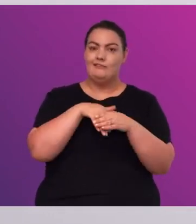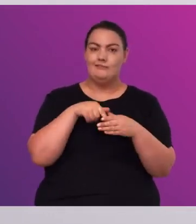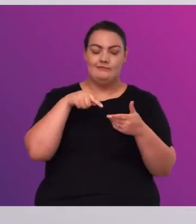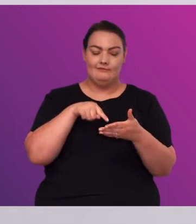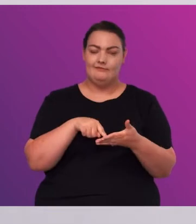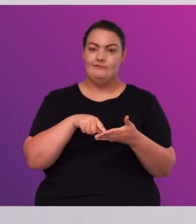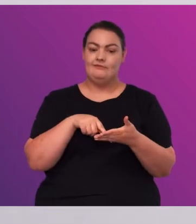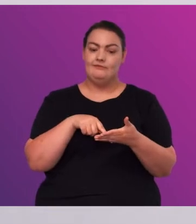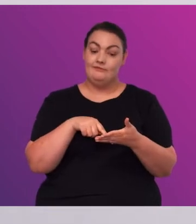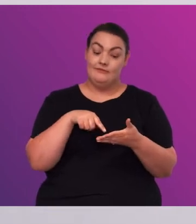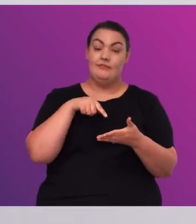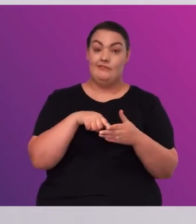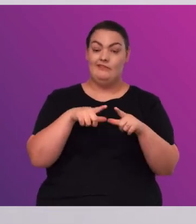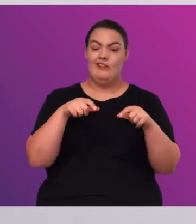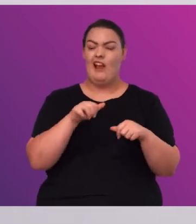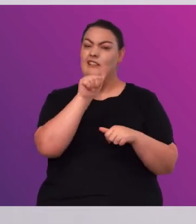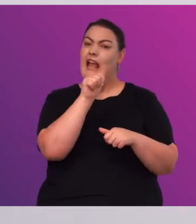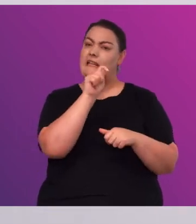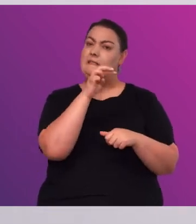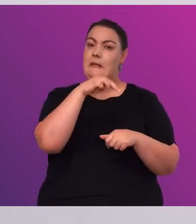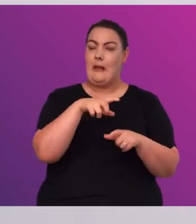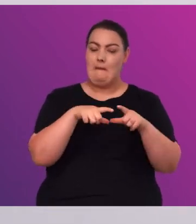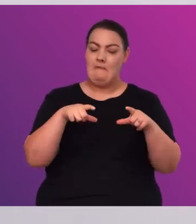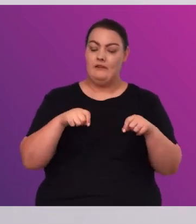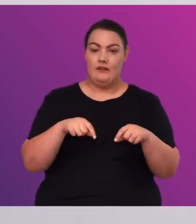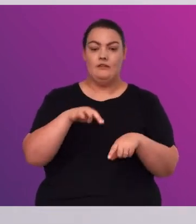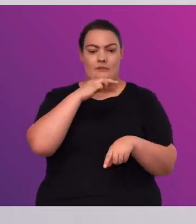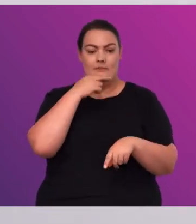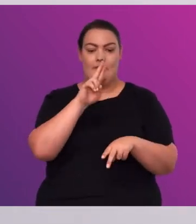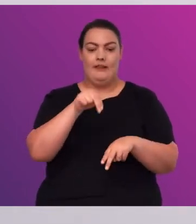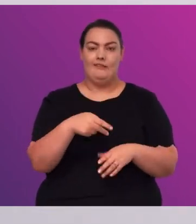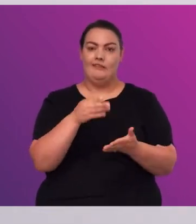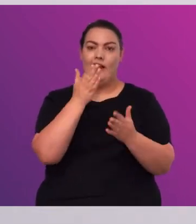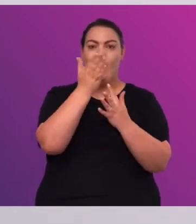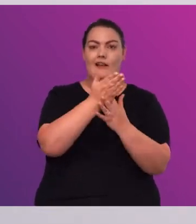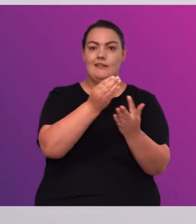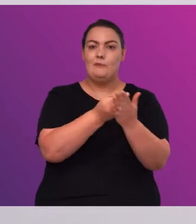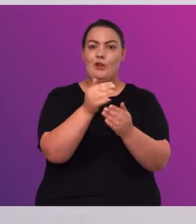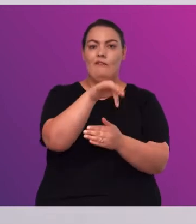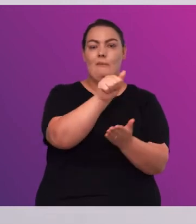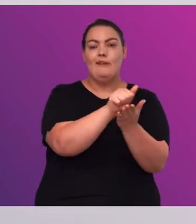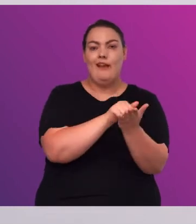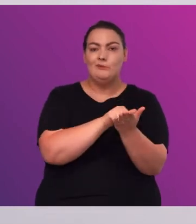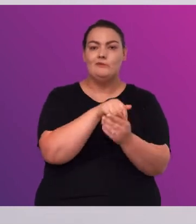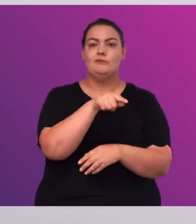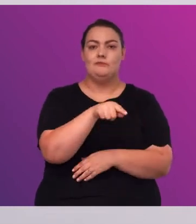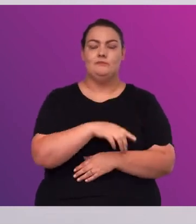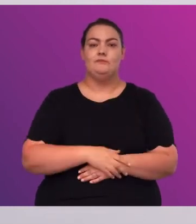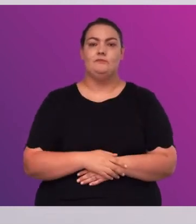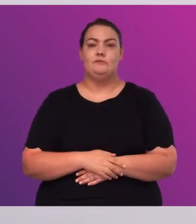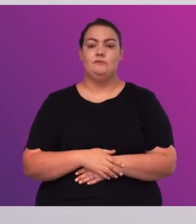is also known as an ATM card, and this allows you to take money from your account. A few days